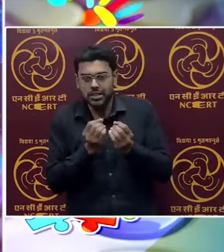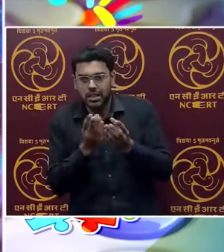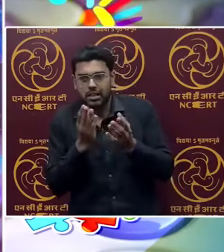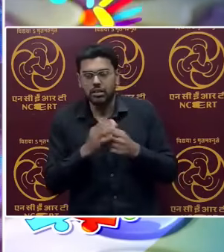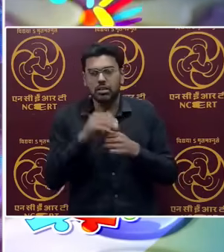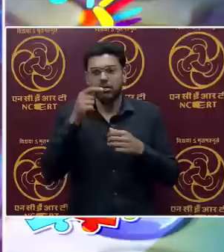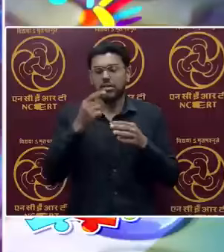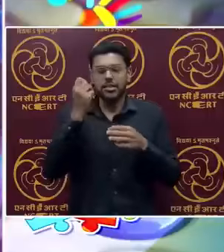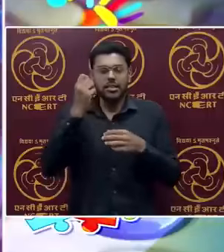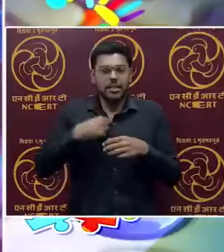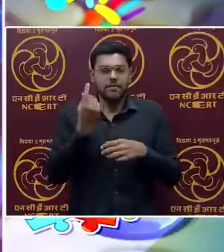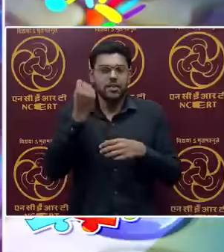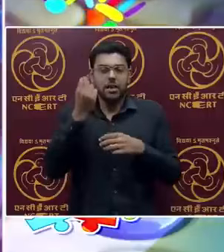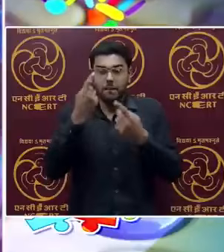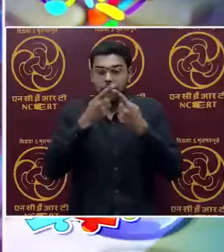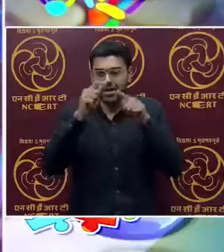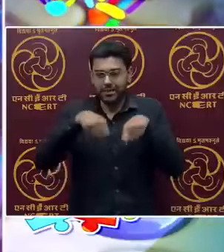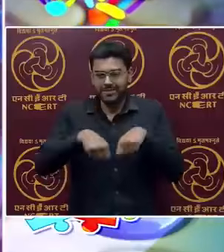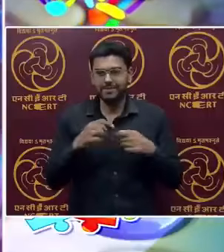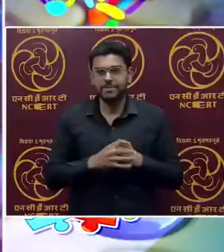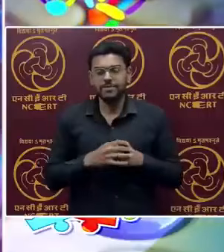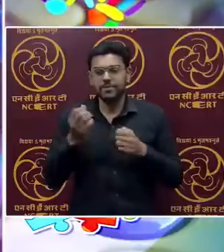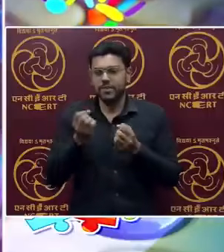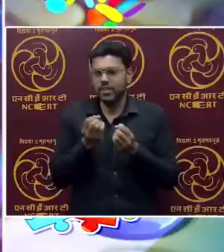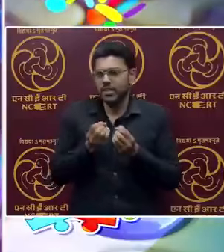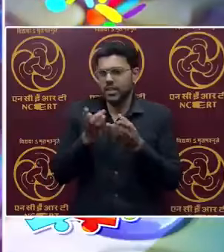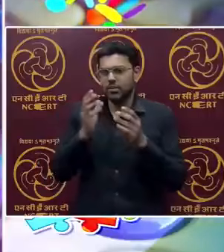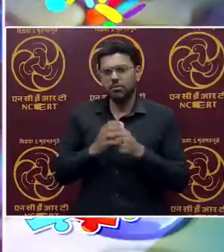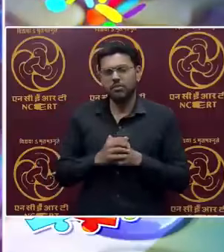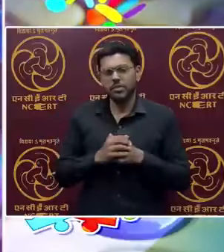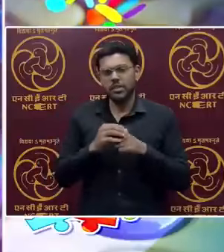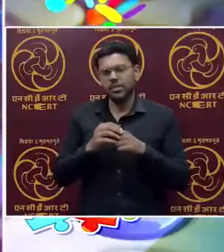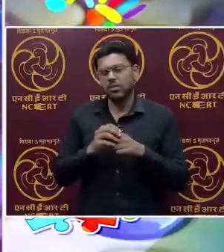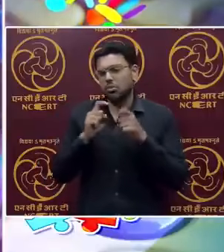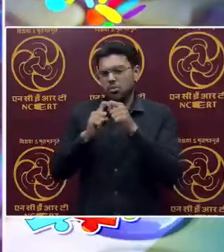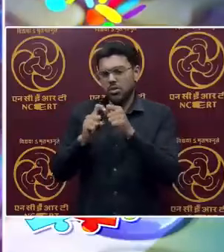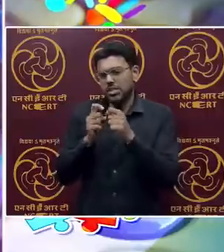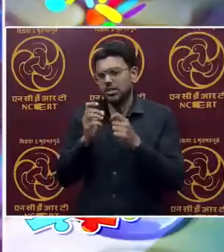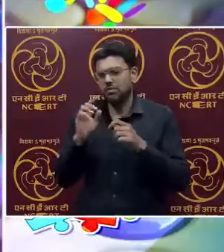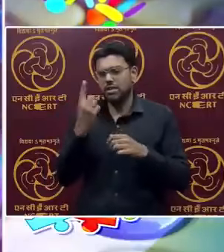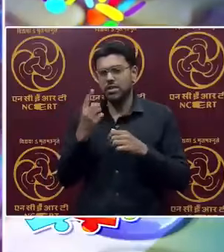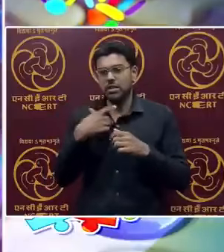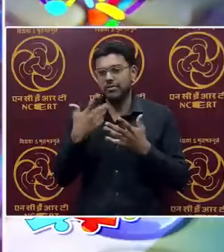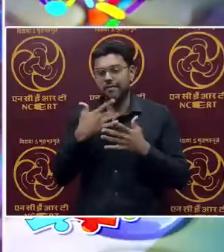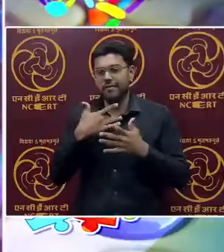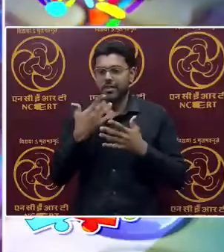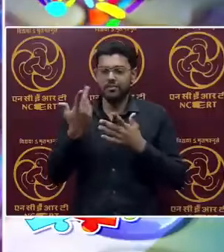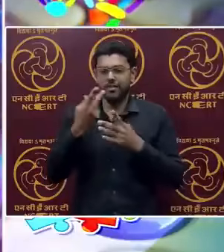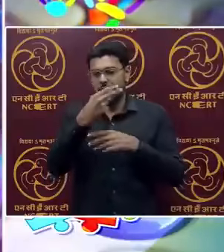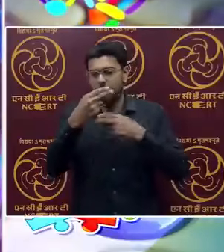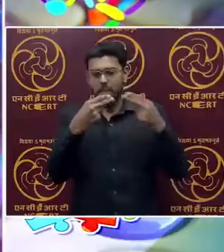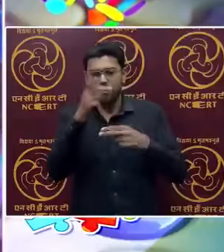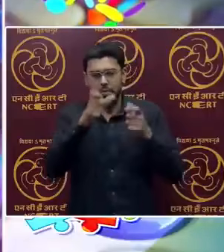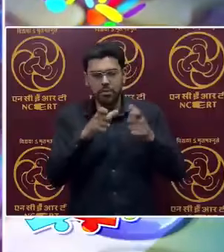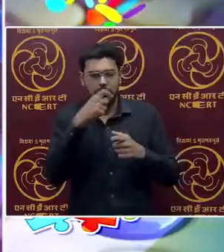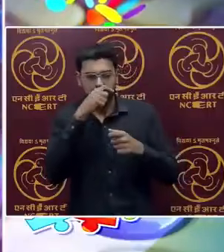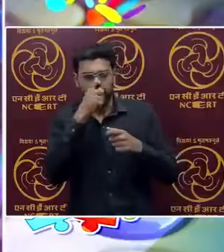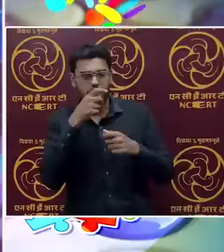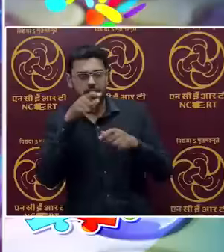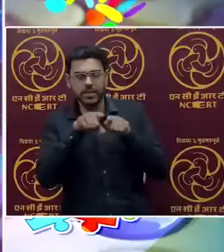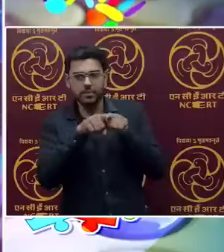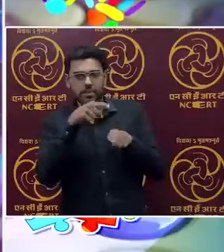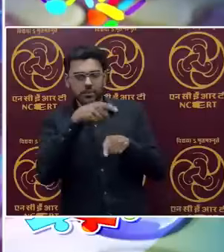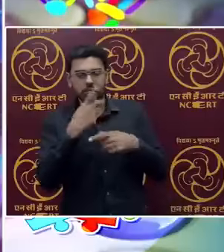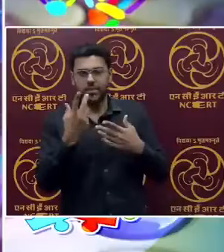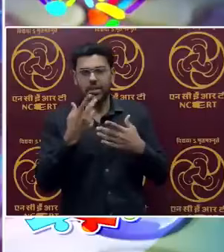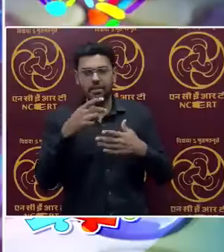own understanding. Today, let me start with very pertinent question. We tend to label people. She's having this kind of